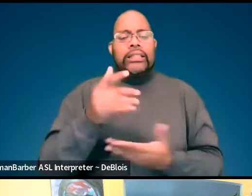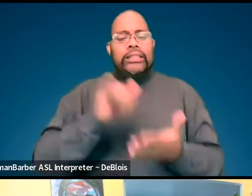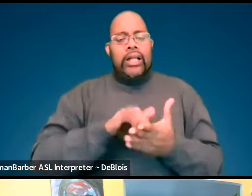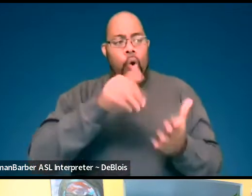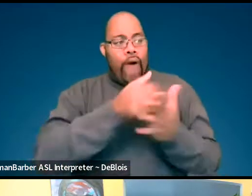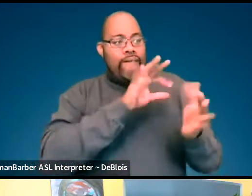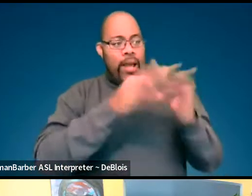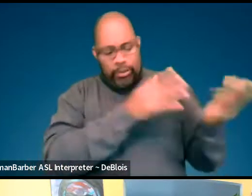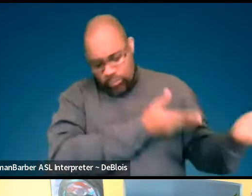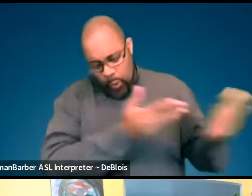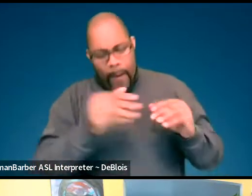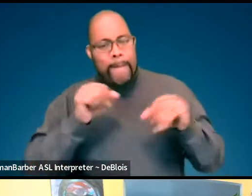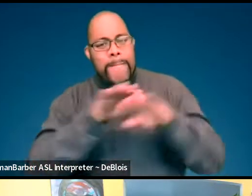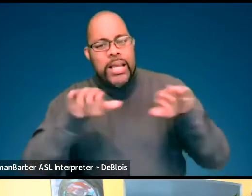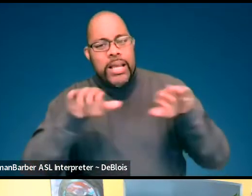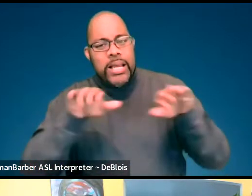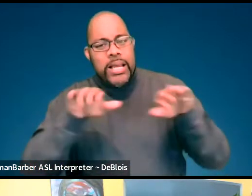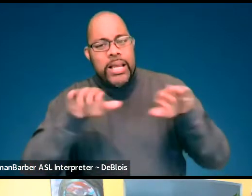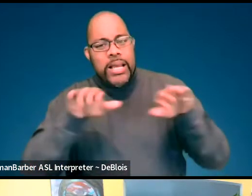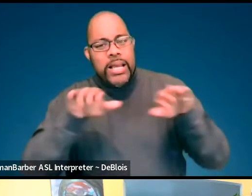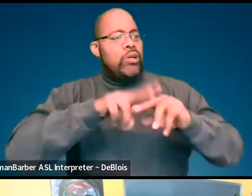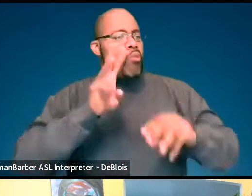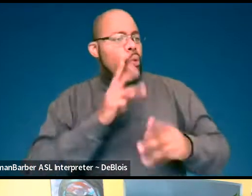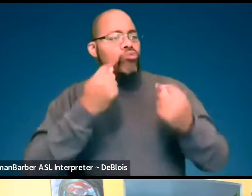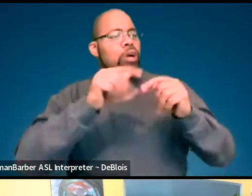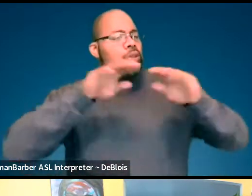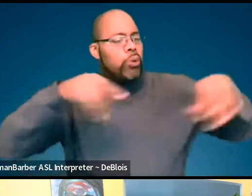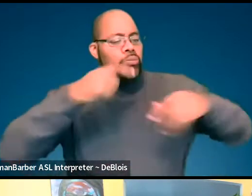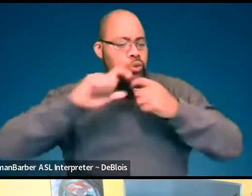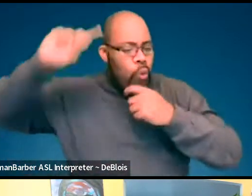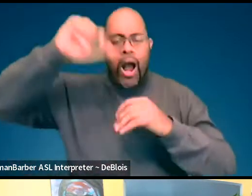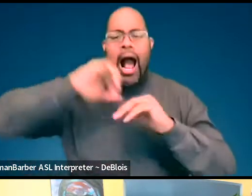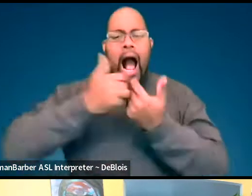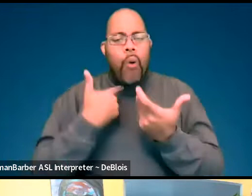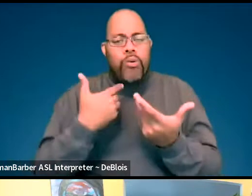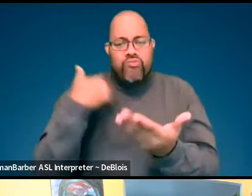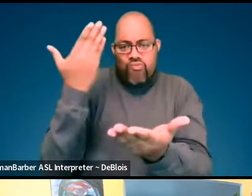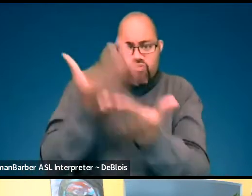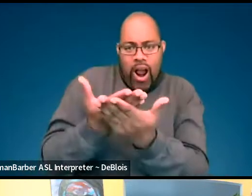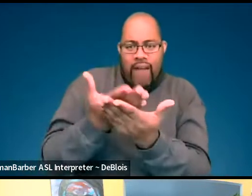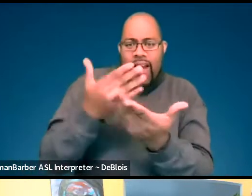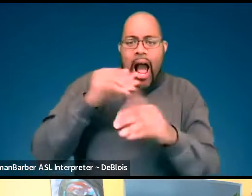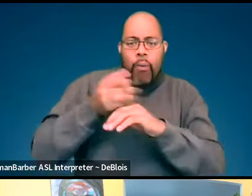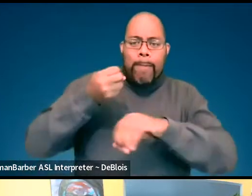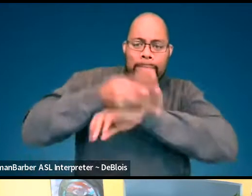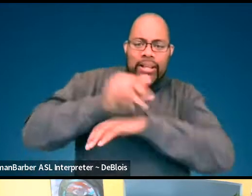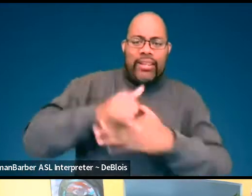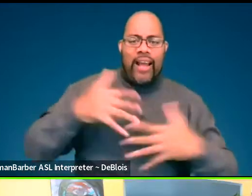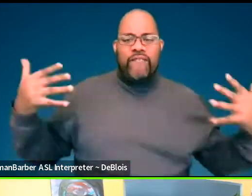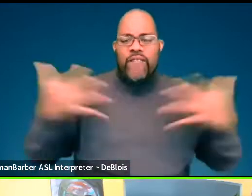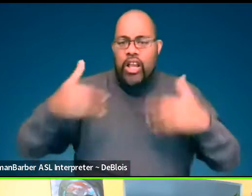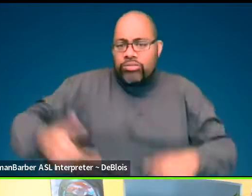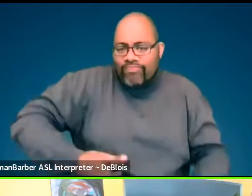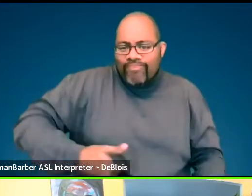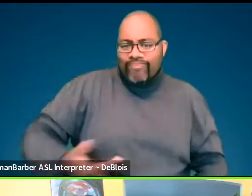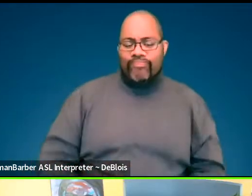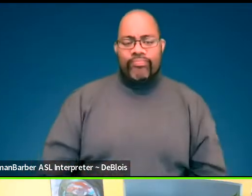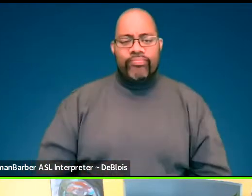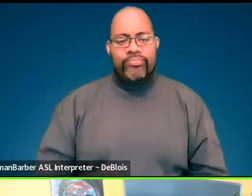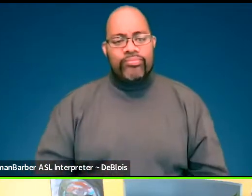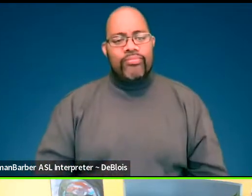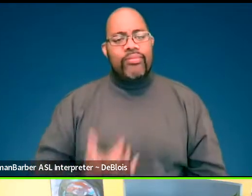whole family to the beach. Let's go sit in the water. Let's go try to snorkel. Like, how do we get over that? Yeah, I feel